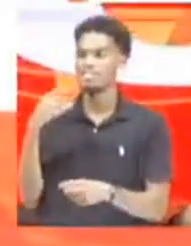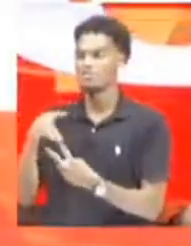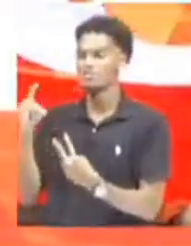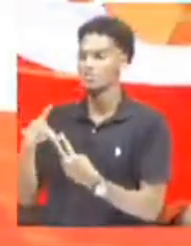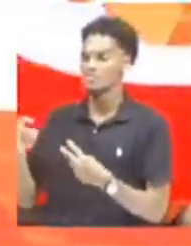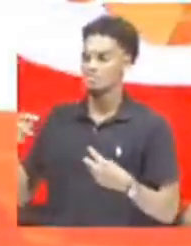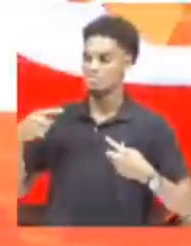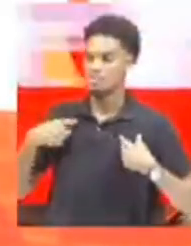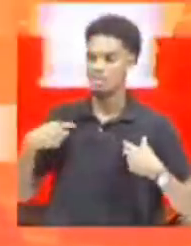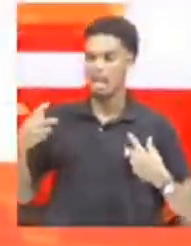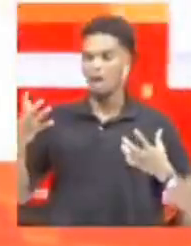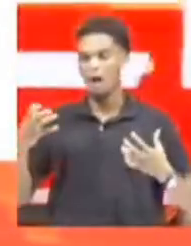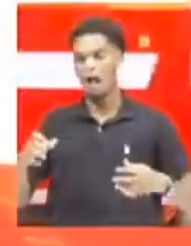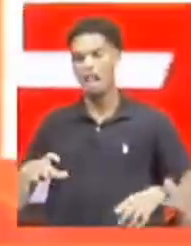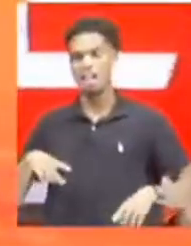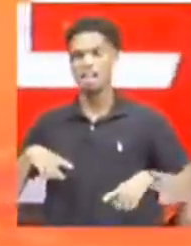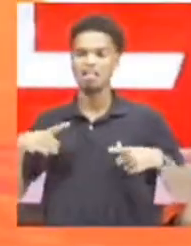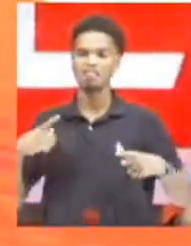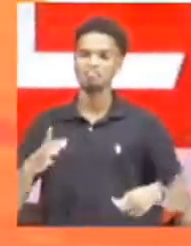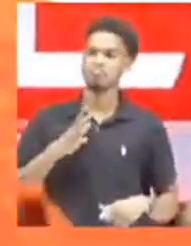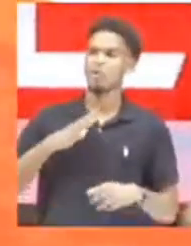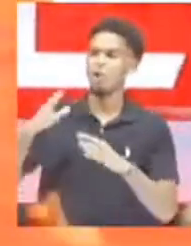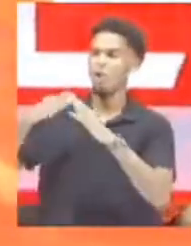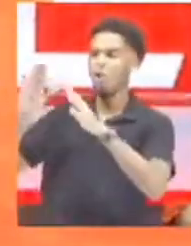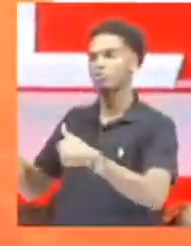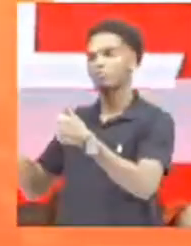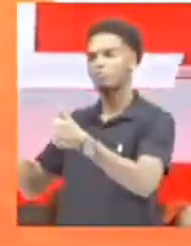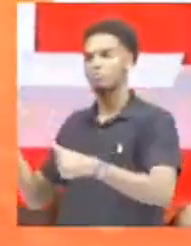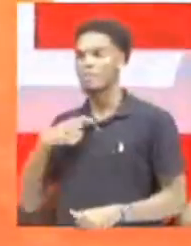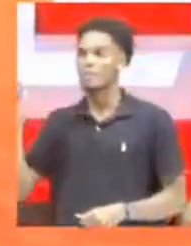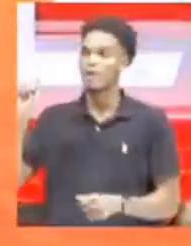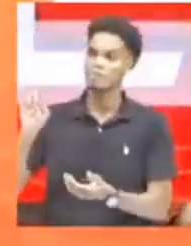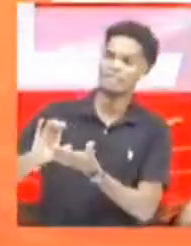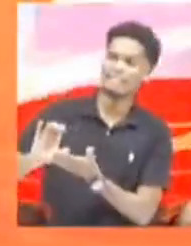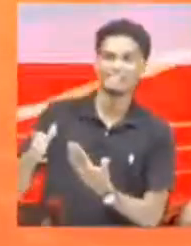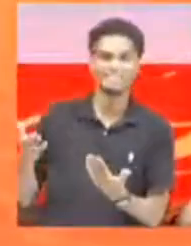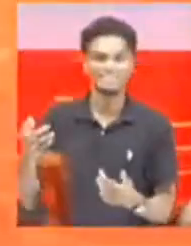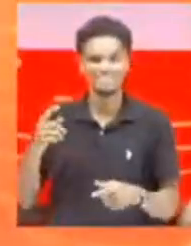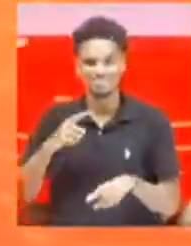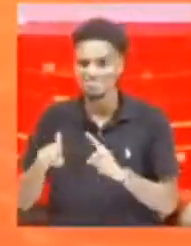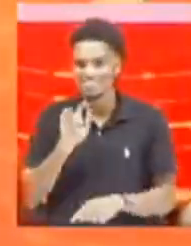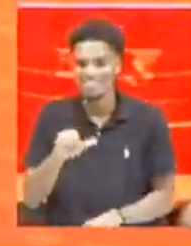use the bathroom. We will cut that out and give